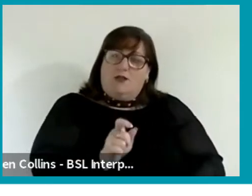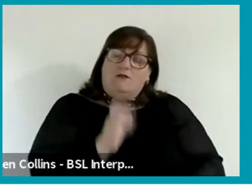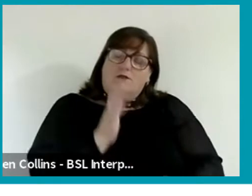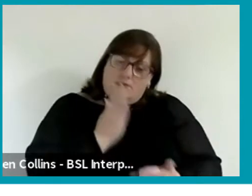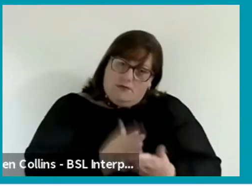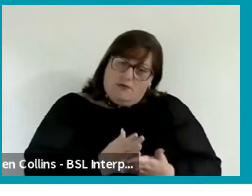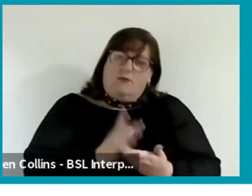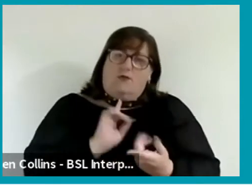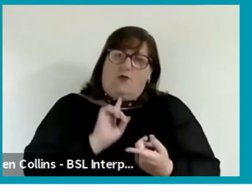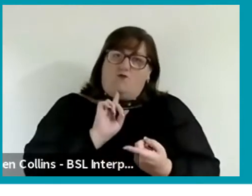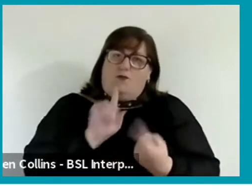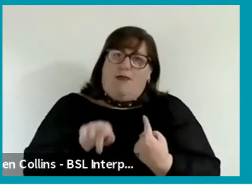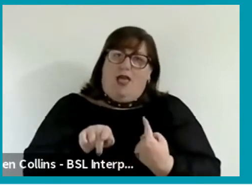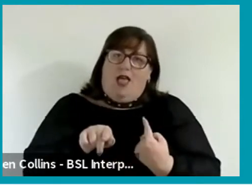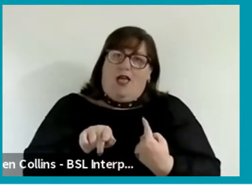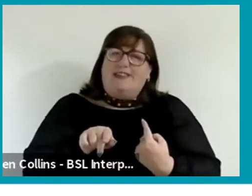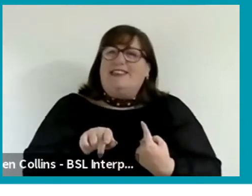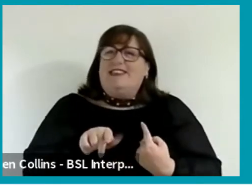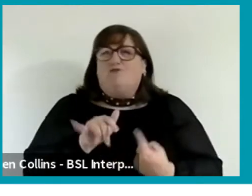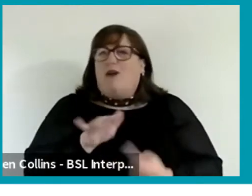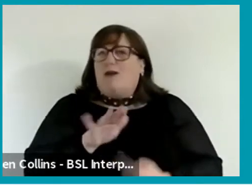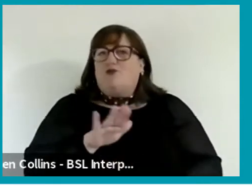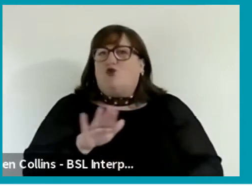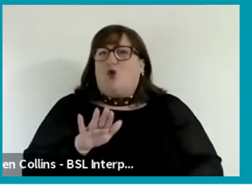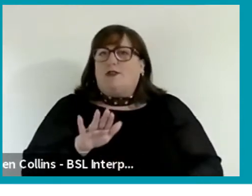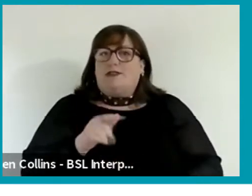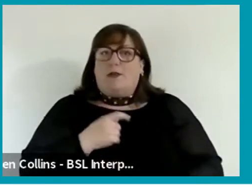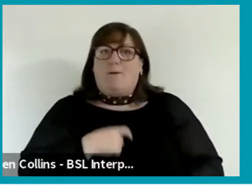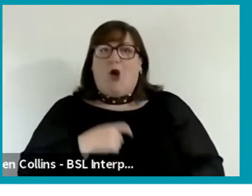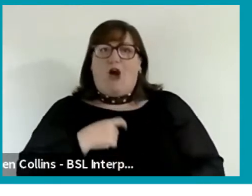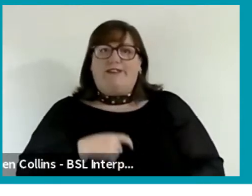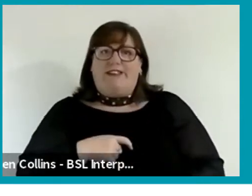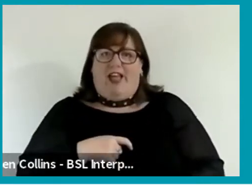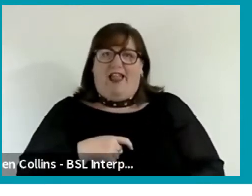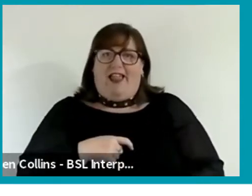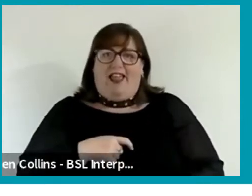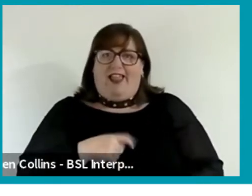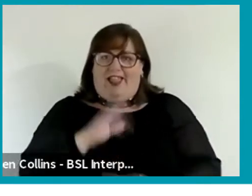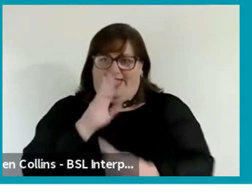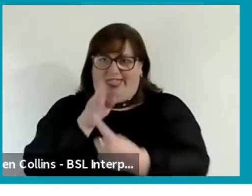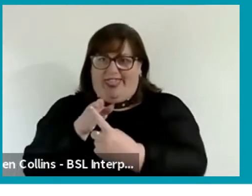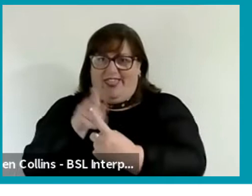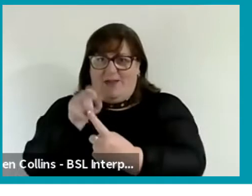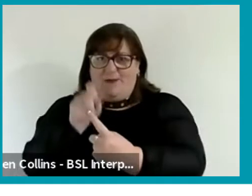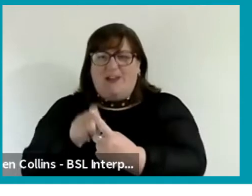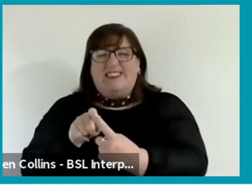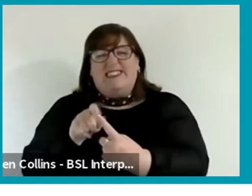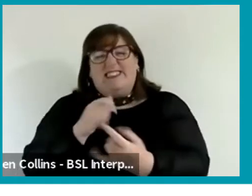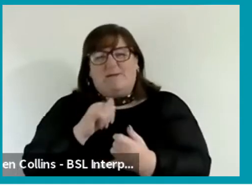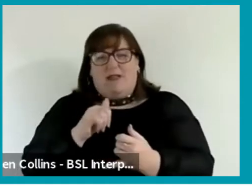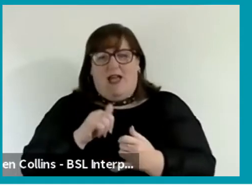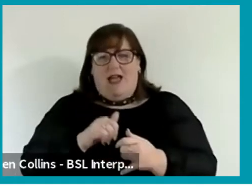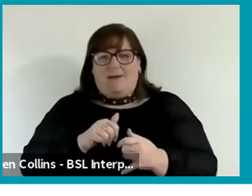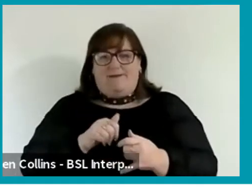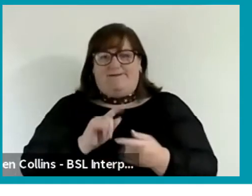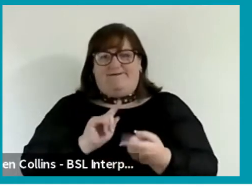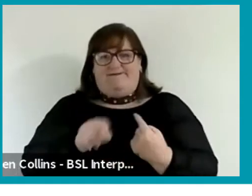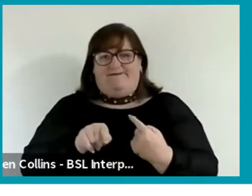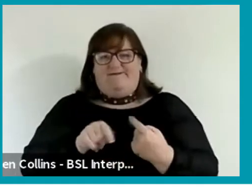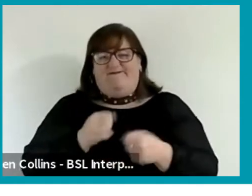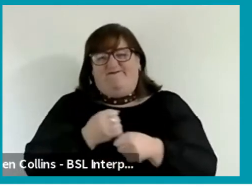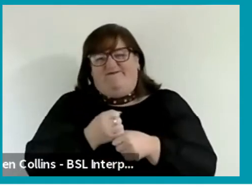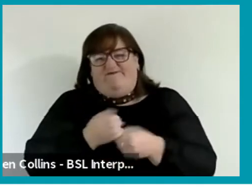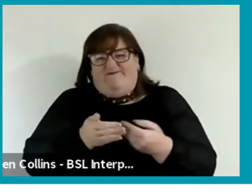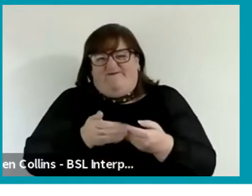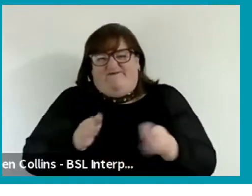the most personalized answer if it's at the very beginning of the process, but we will always let you know. If you're not successful,